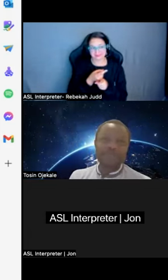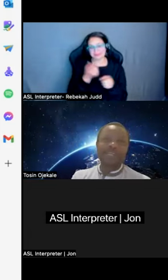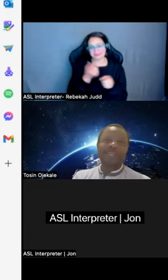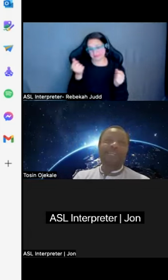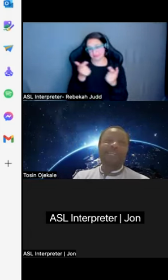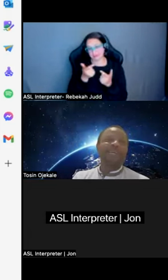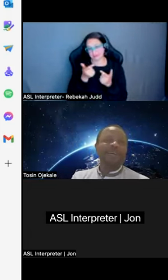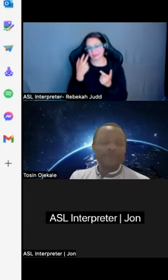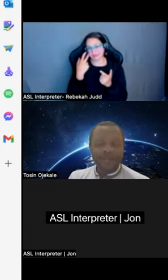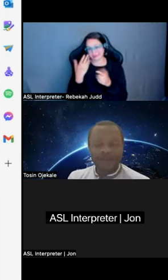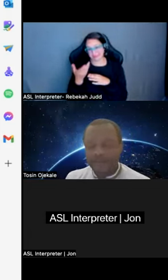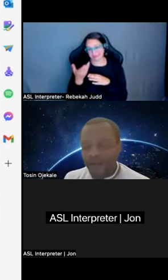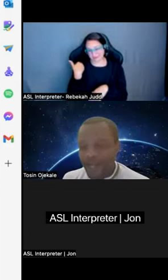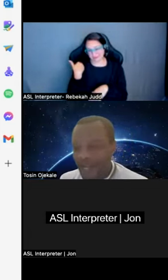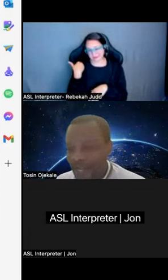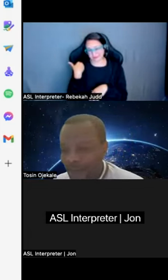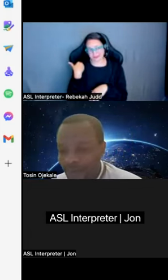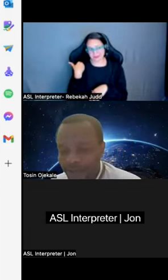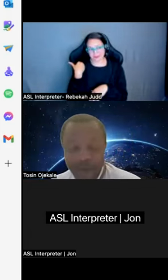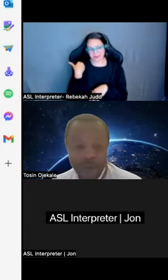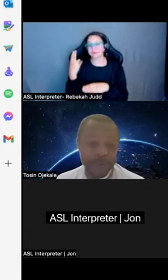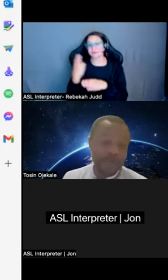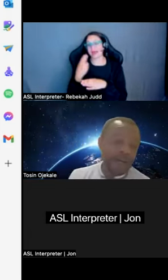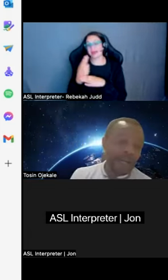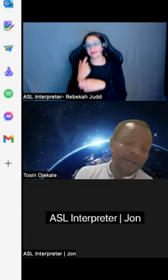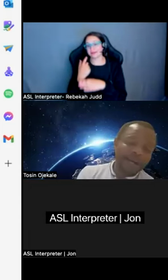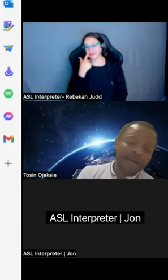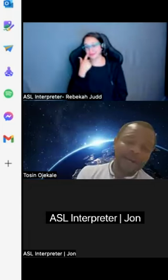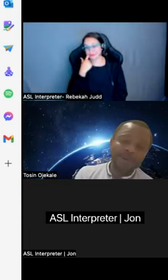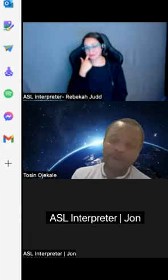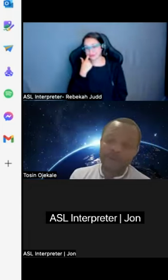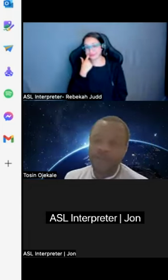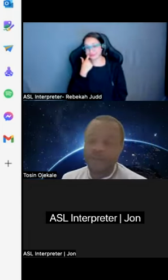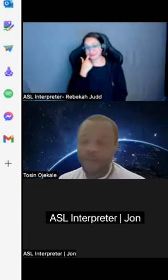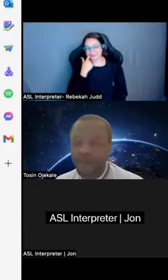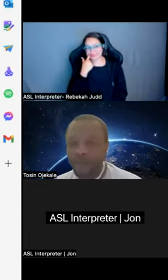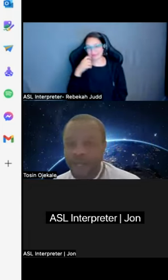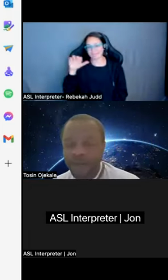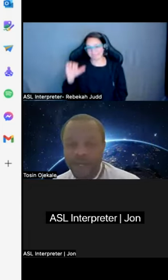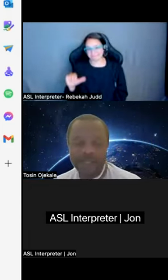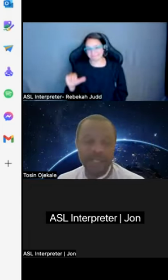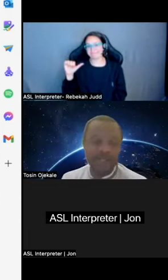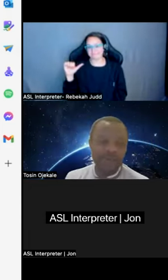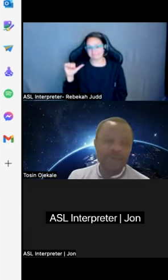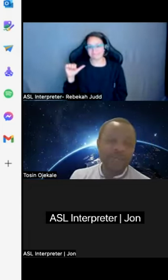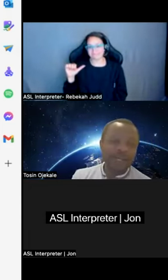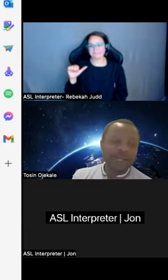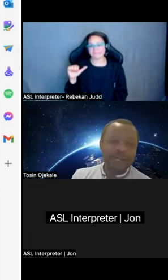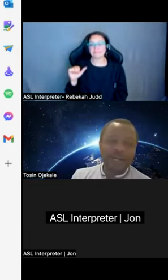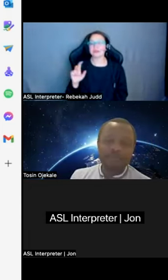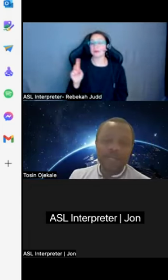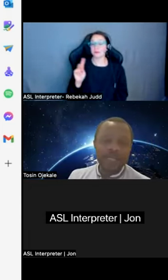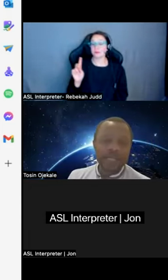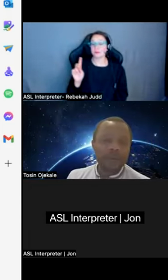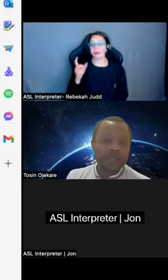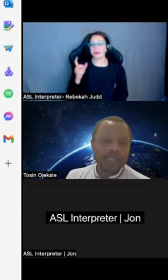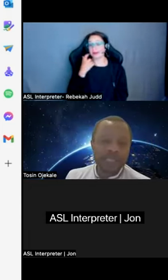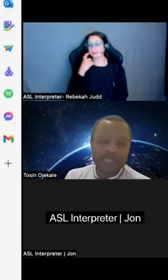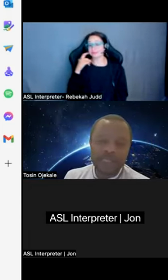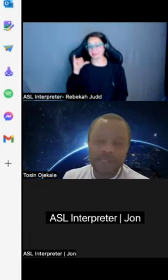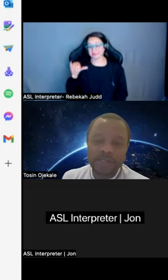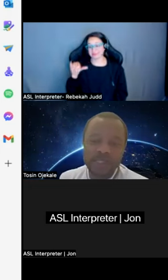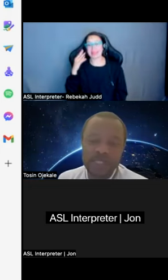this recently when there was a fire alarm, when there was a fire outbreak where I stay. So basically